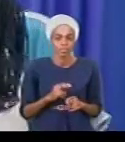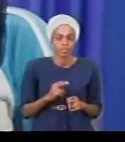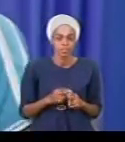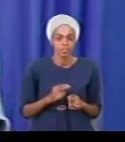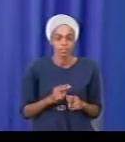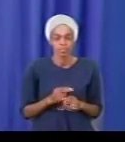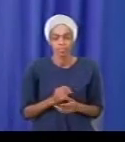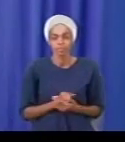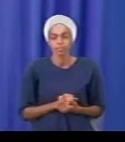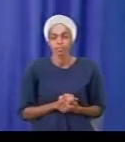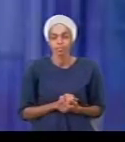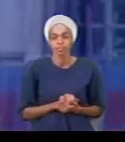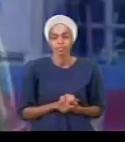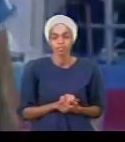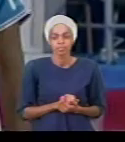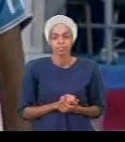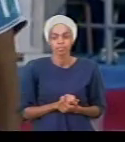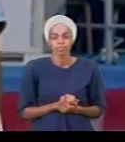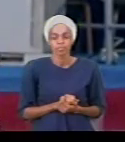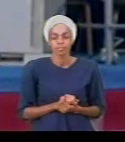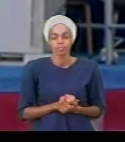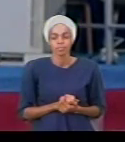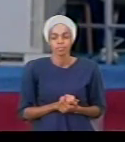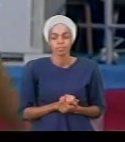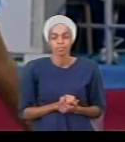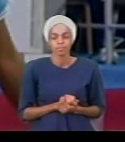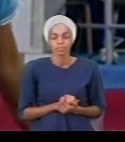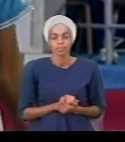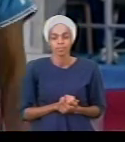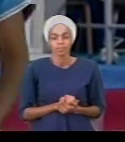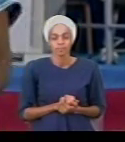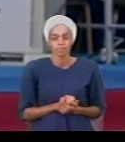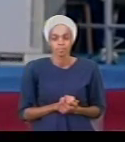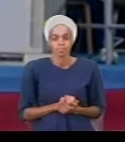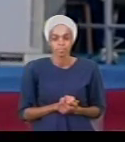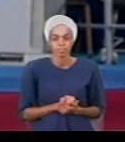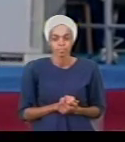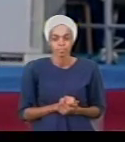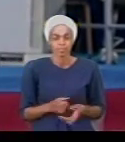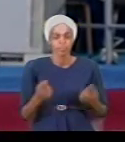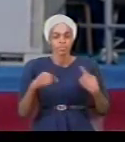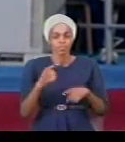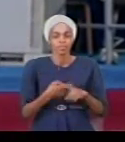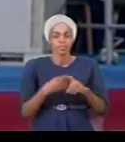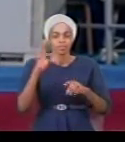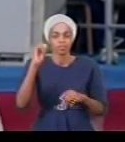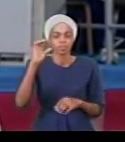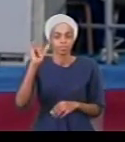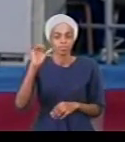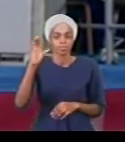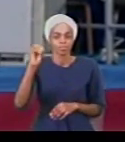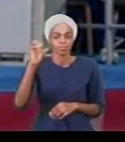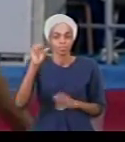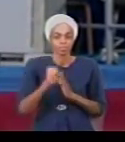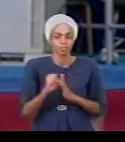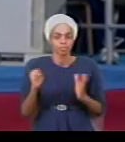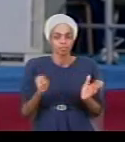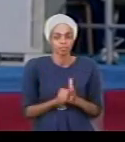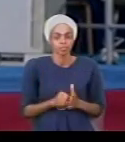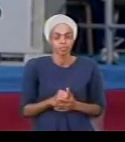State, Irawote Group, Nigeria. I attend Deeper Life since I was born, but all GS,